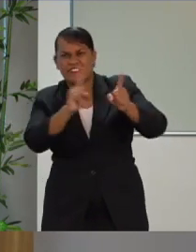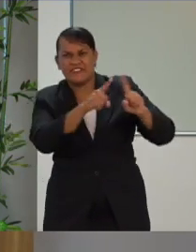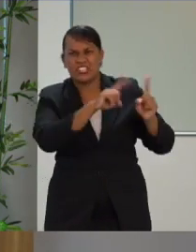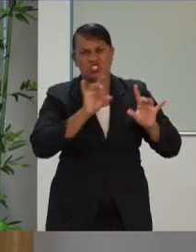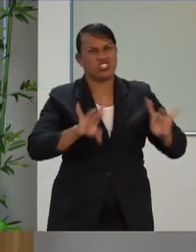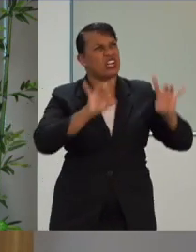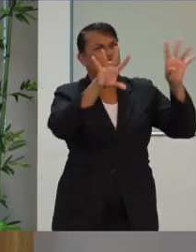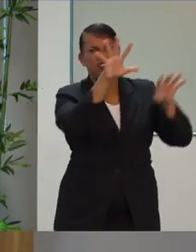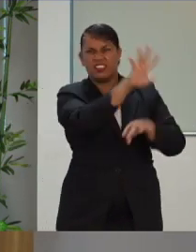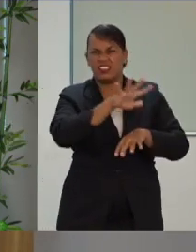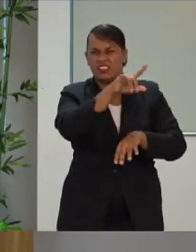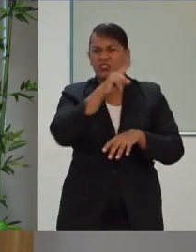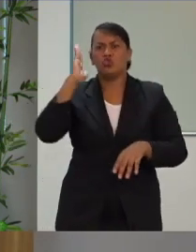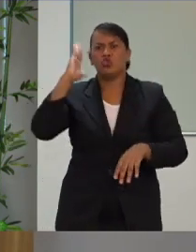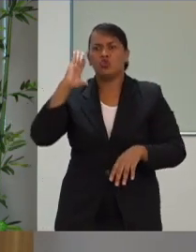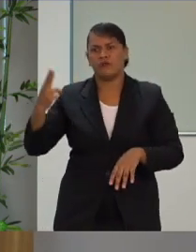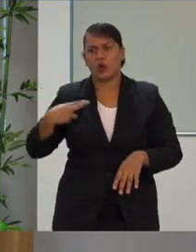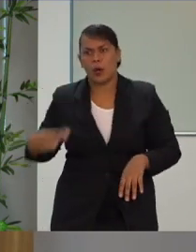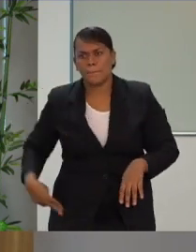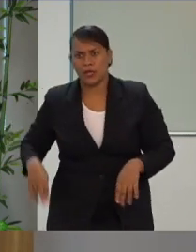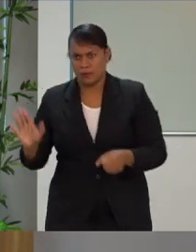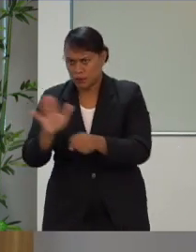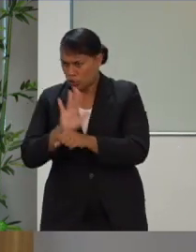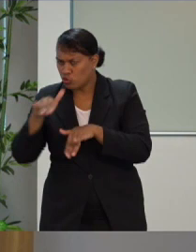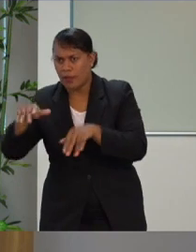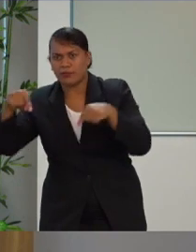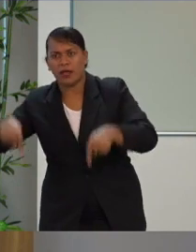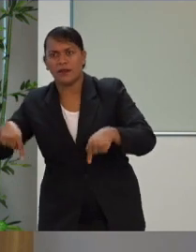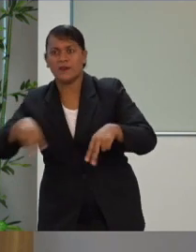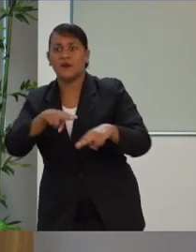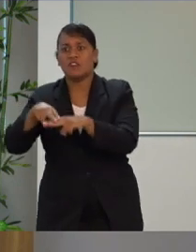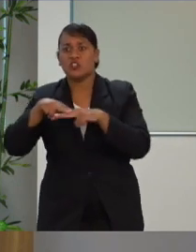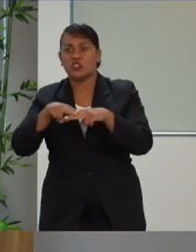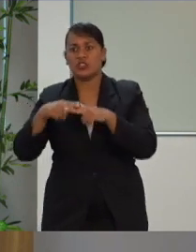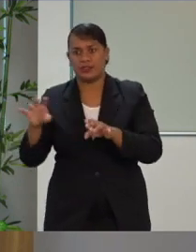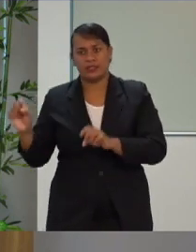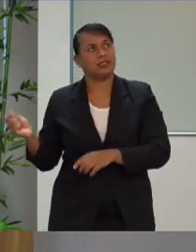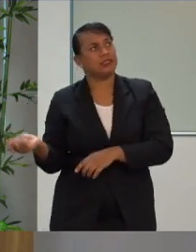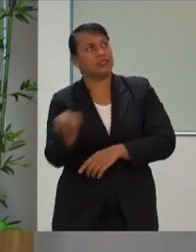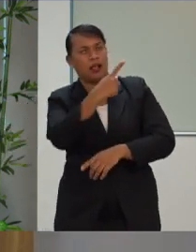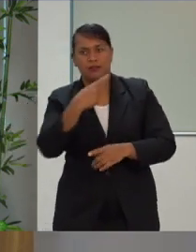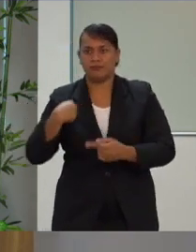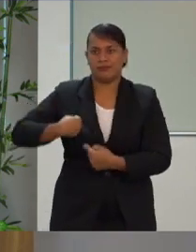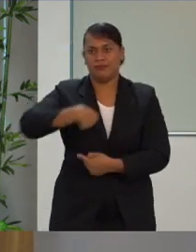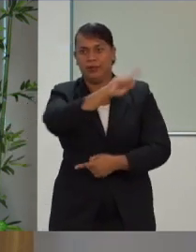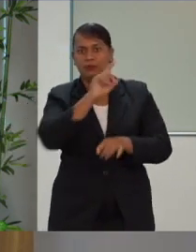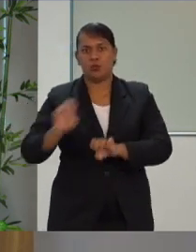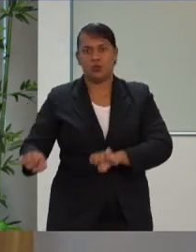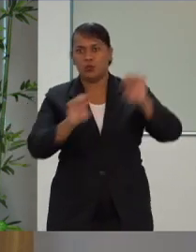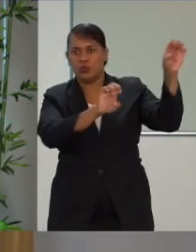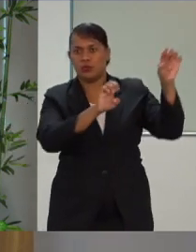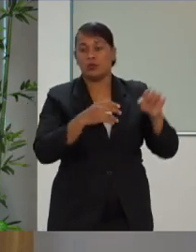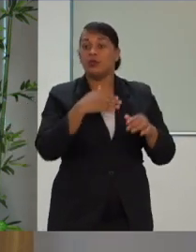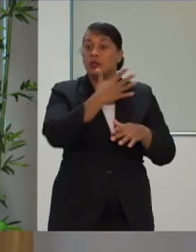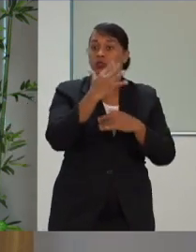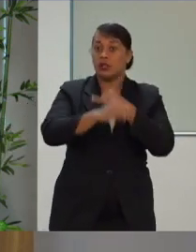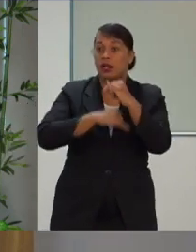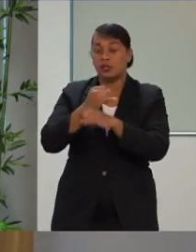make school uniforms, or they make other types of, equipment. We have one company that makes, flotation